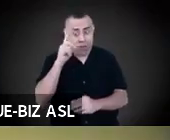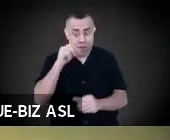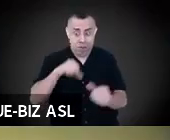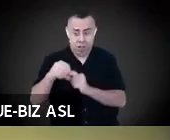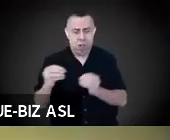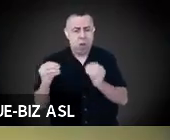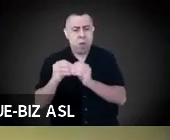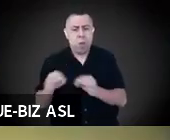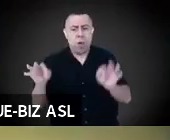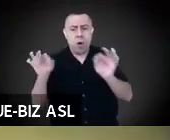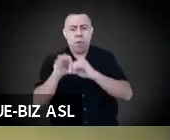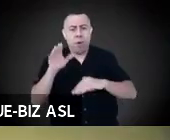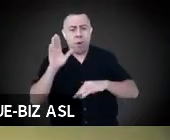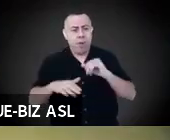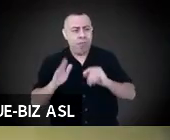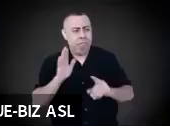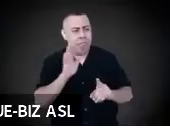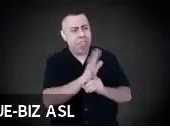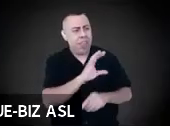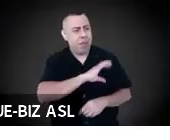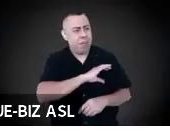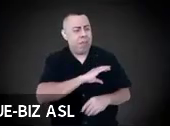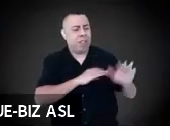Yep. And